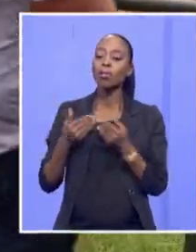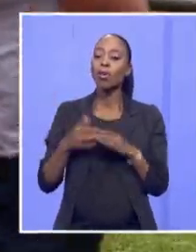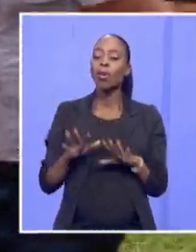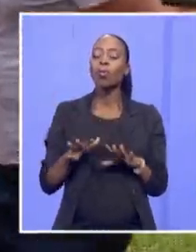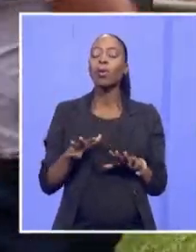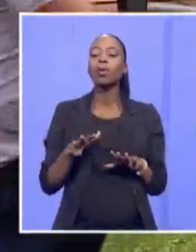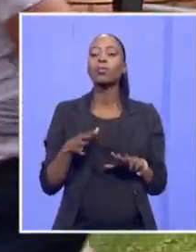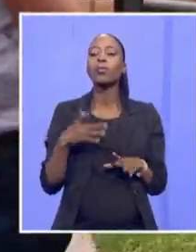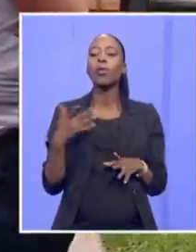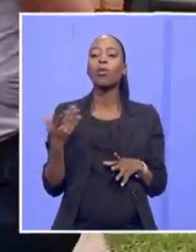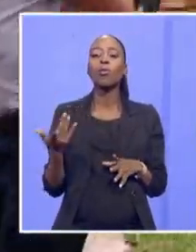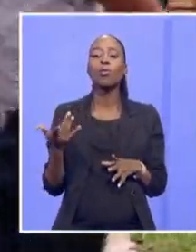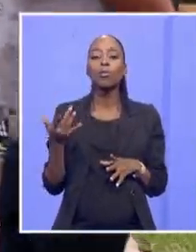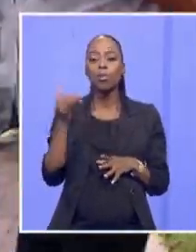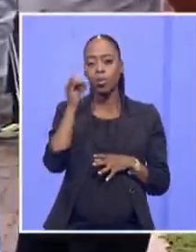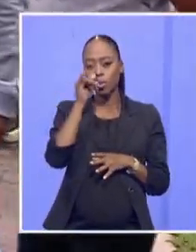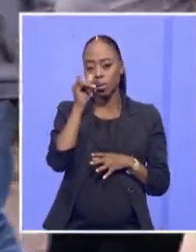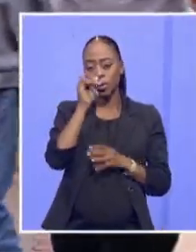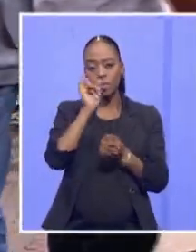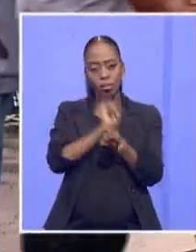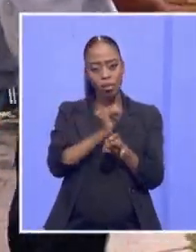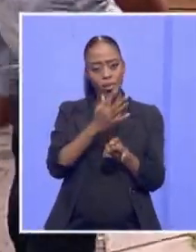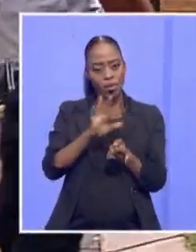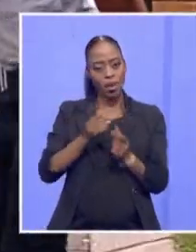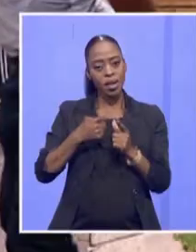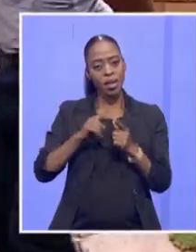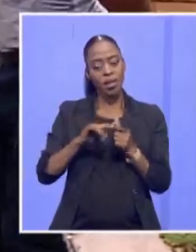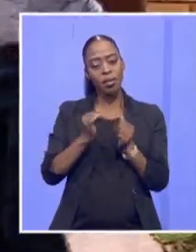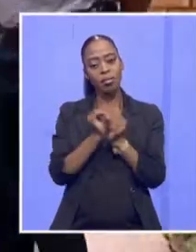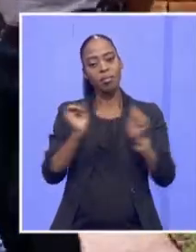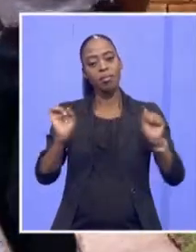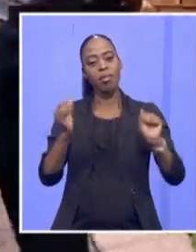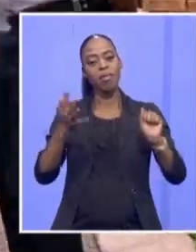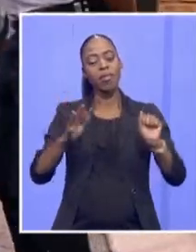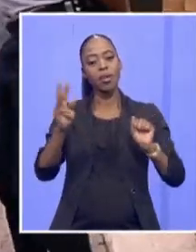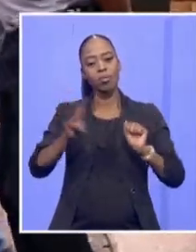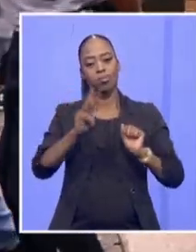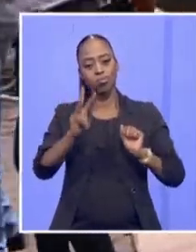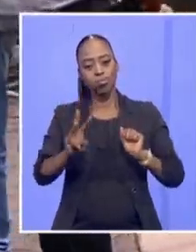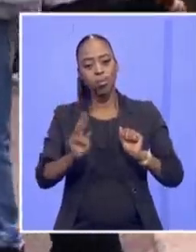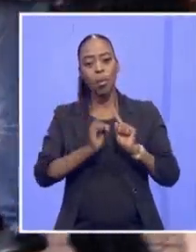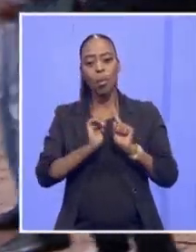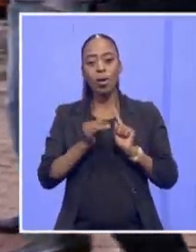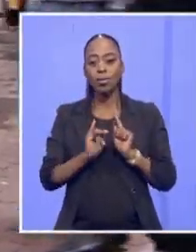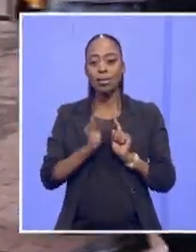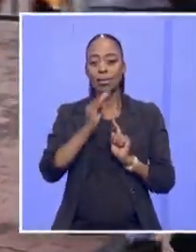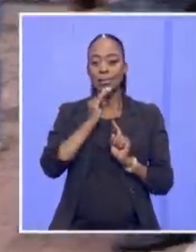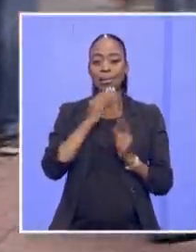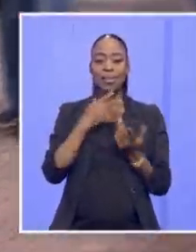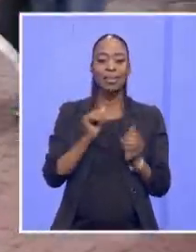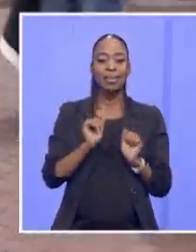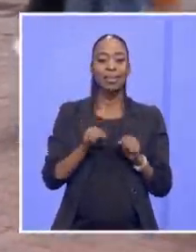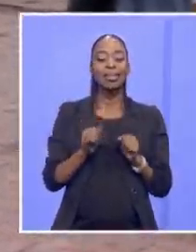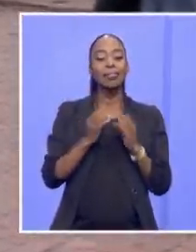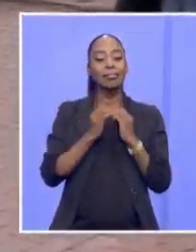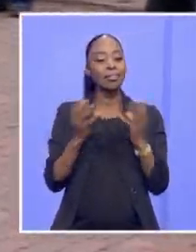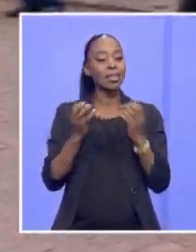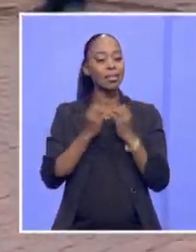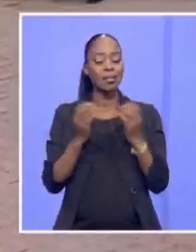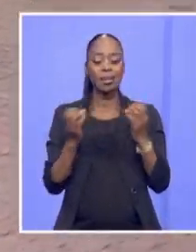criminal injuria. She had been arrested and then had been released on warning. But it certainly seems like, you know, there's a lot